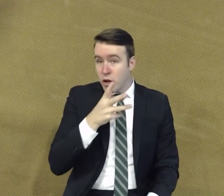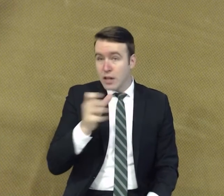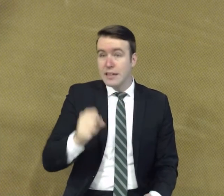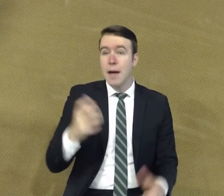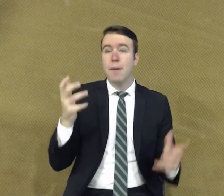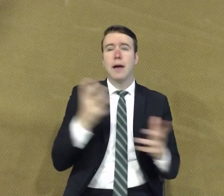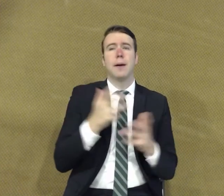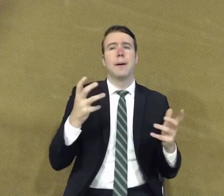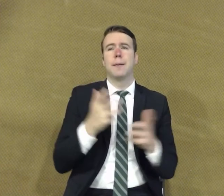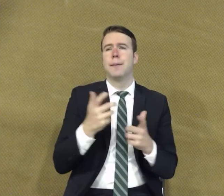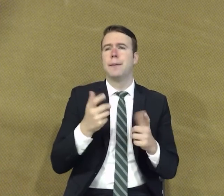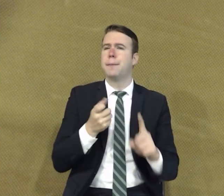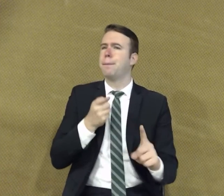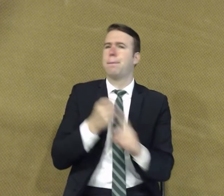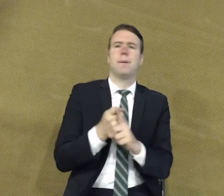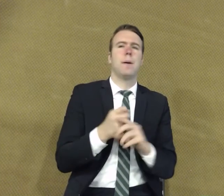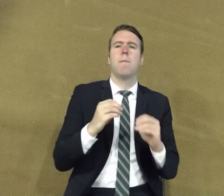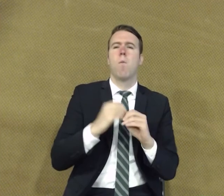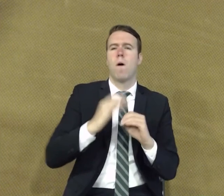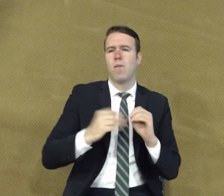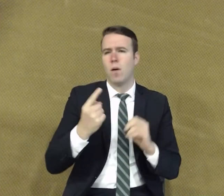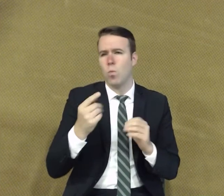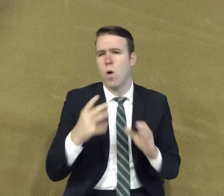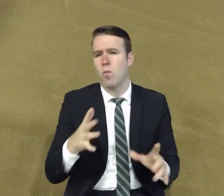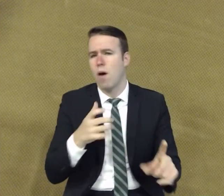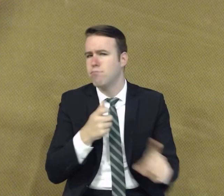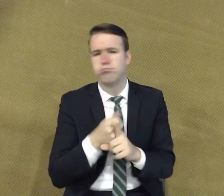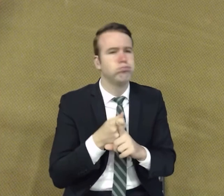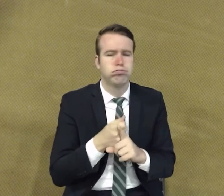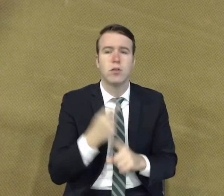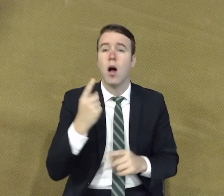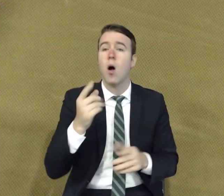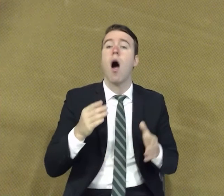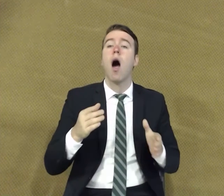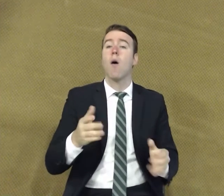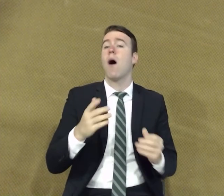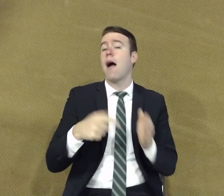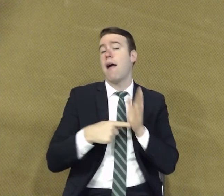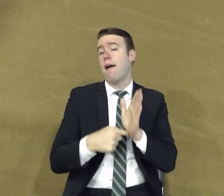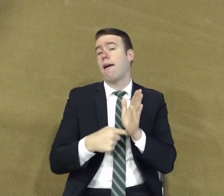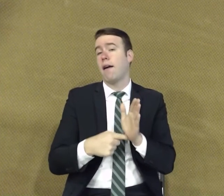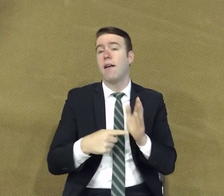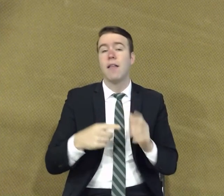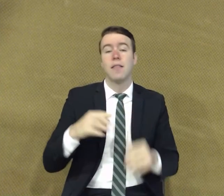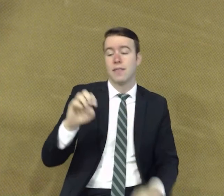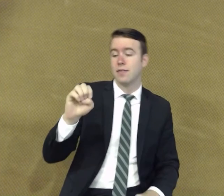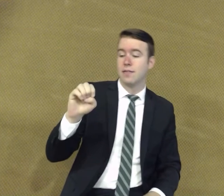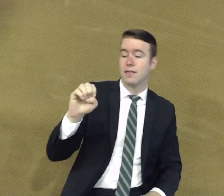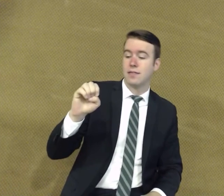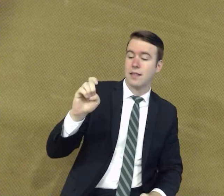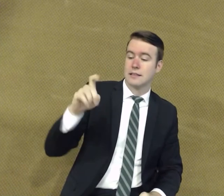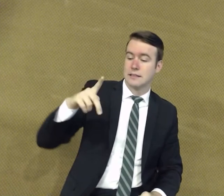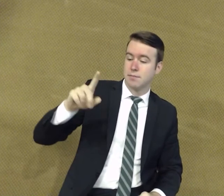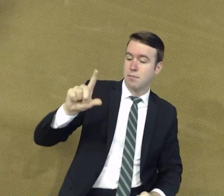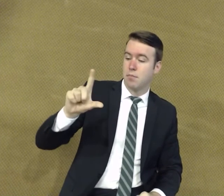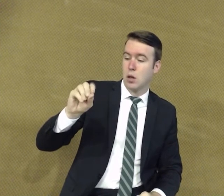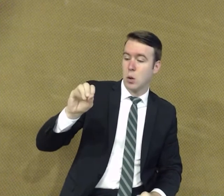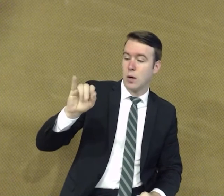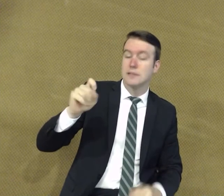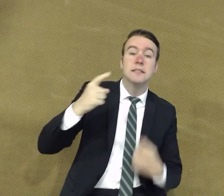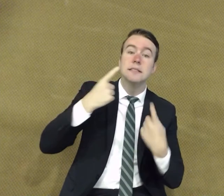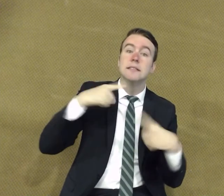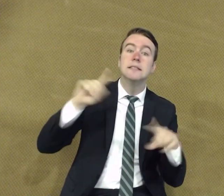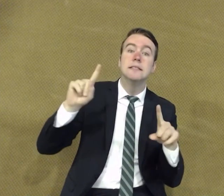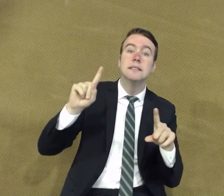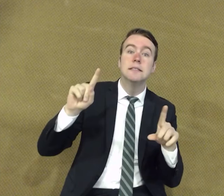greatness in more than one way. One way they have greatness is by their exploits, which set an example for